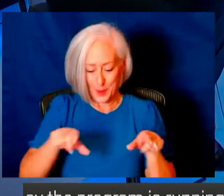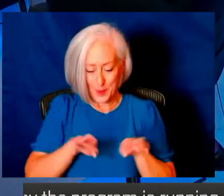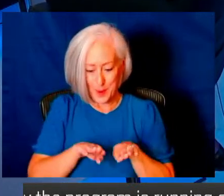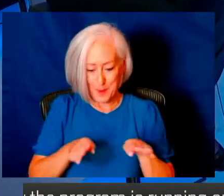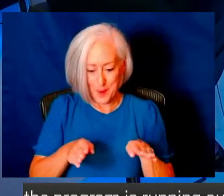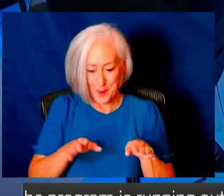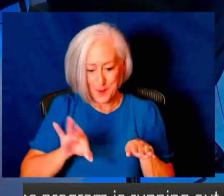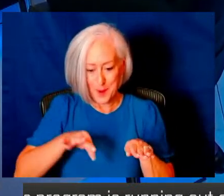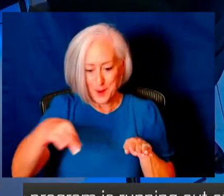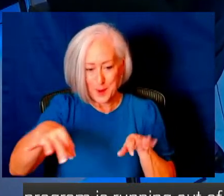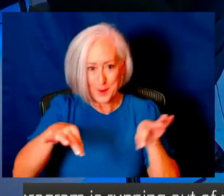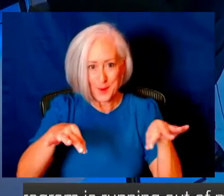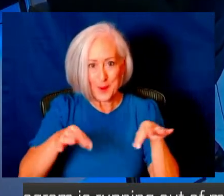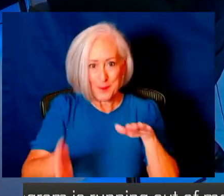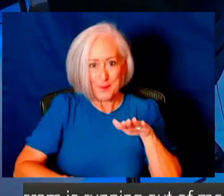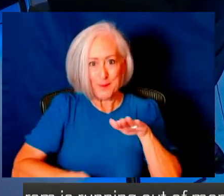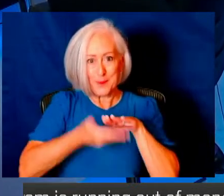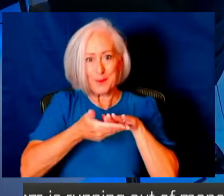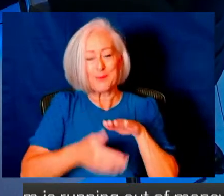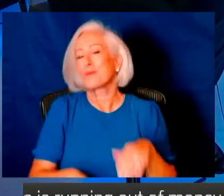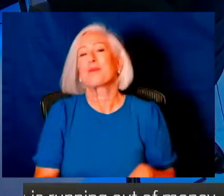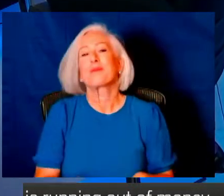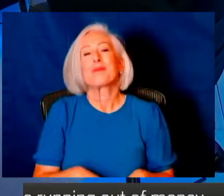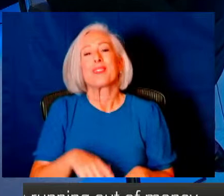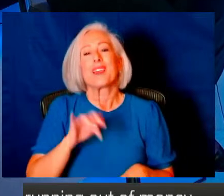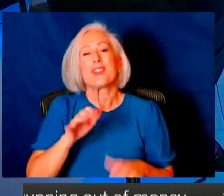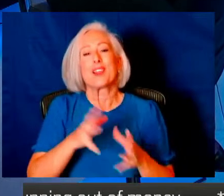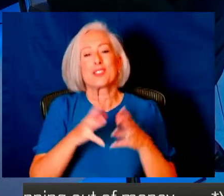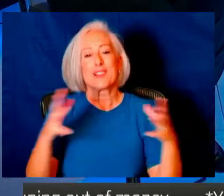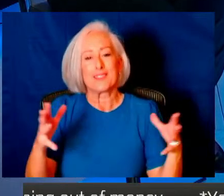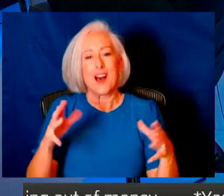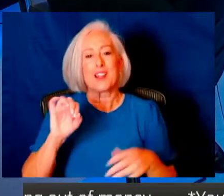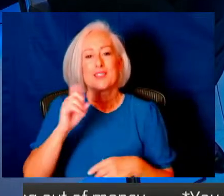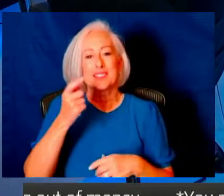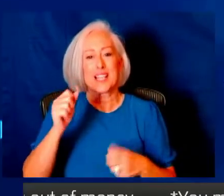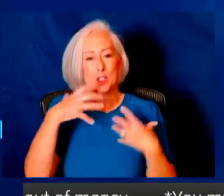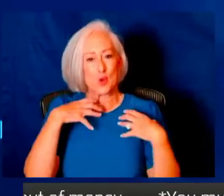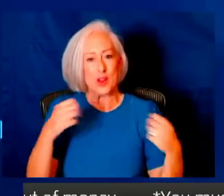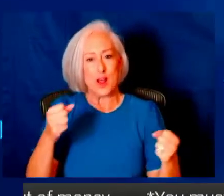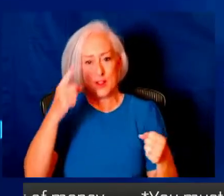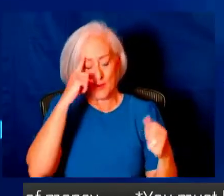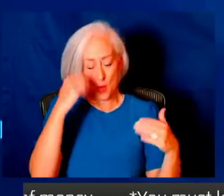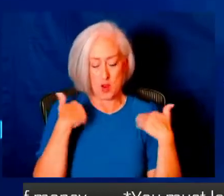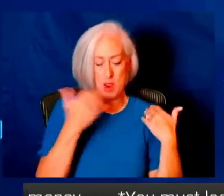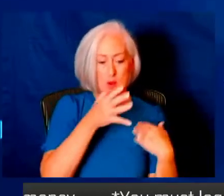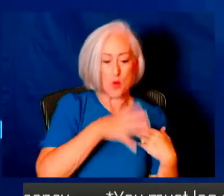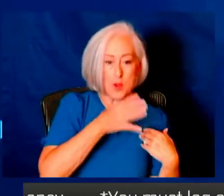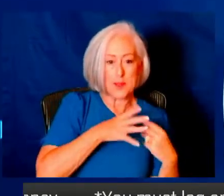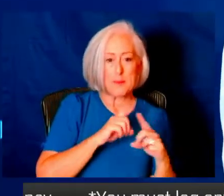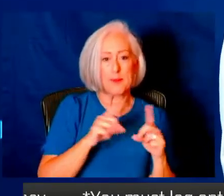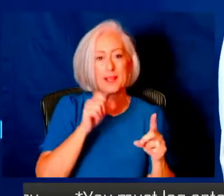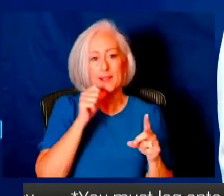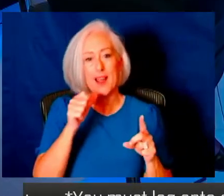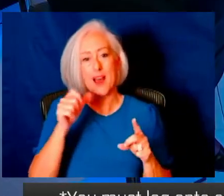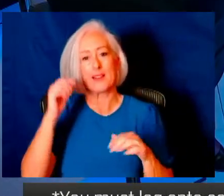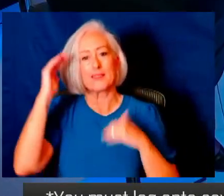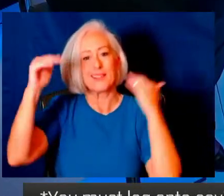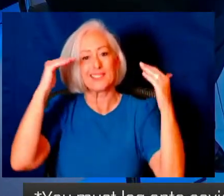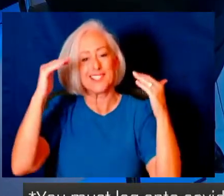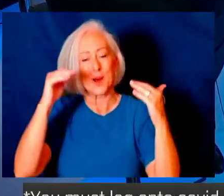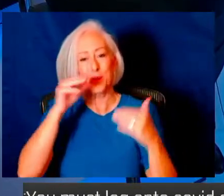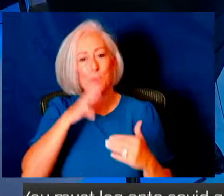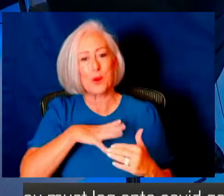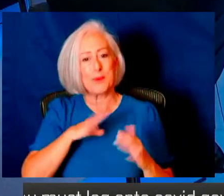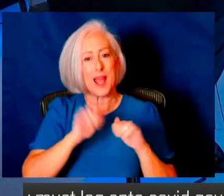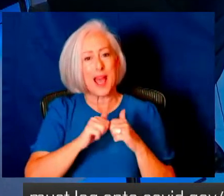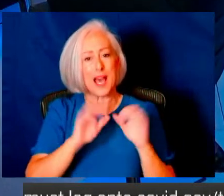There's a lot of sexual health information out there right now for younger women, but not for adult women, Joy. How can we target and educate this group? Well, I think